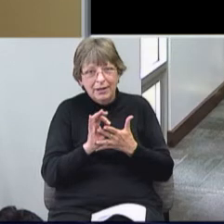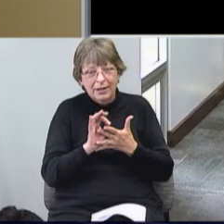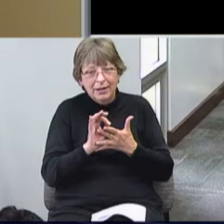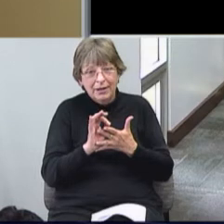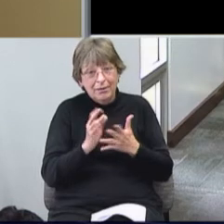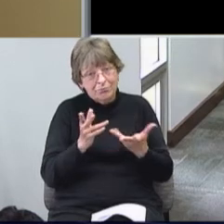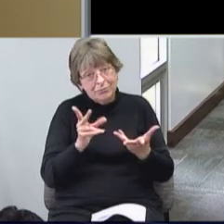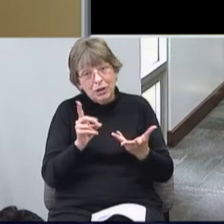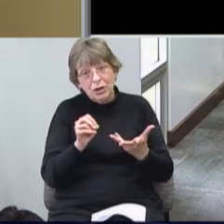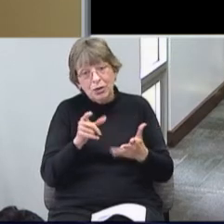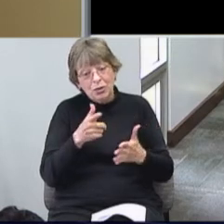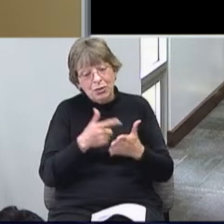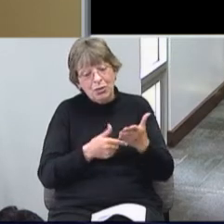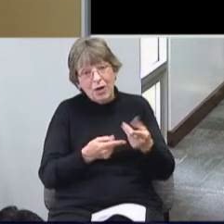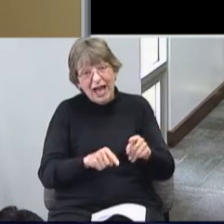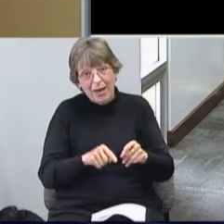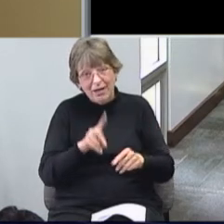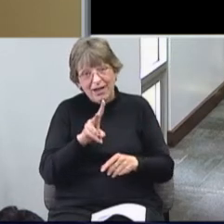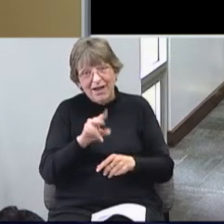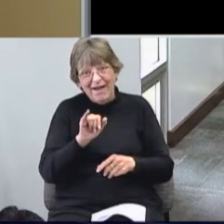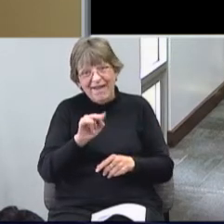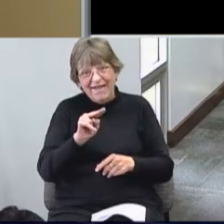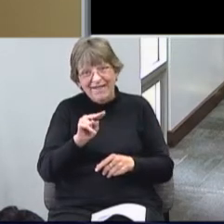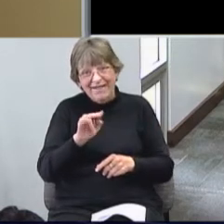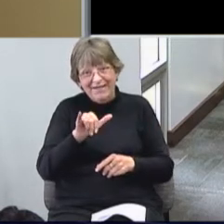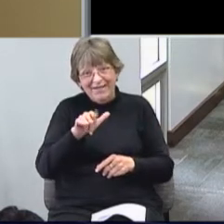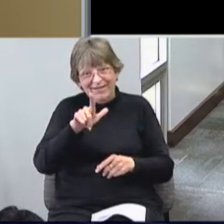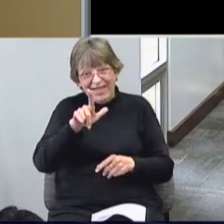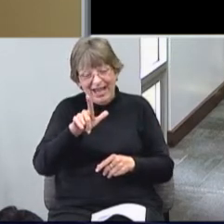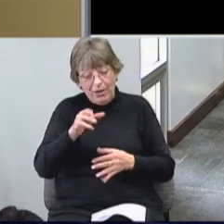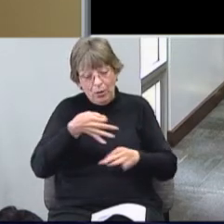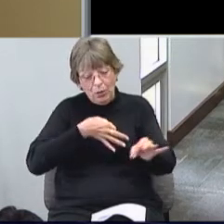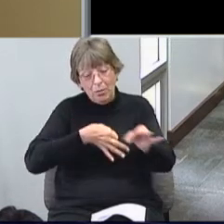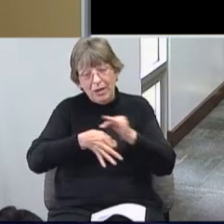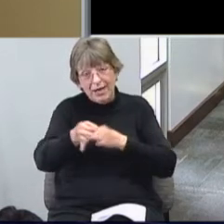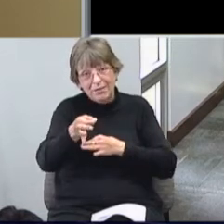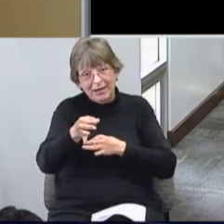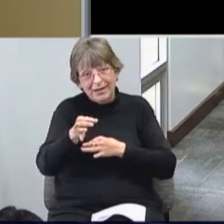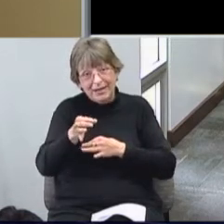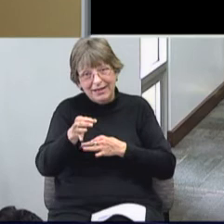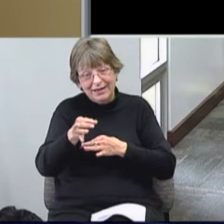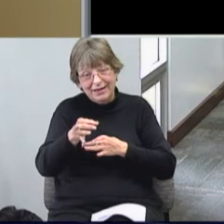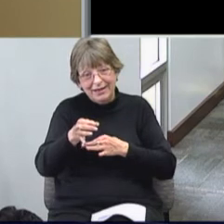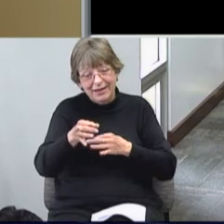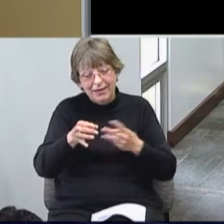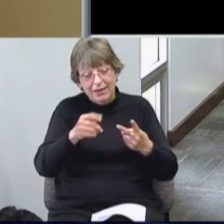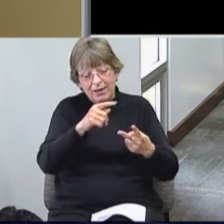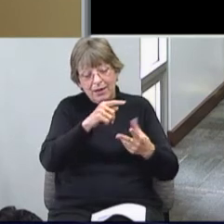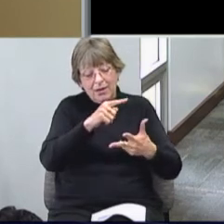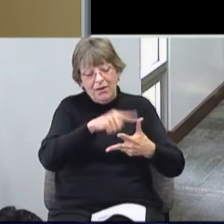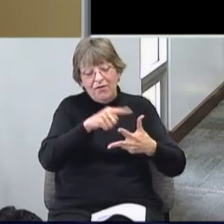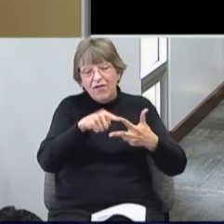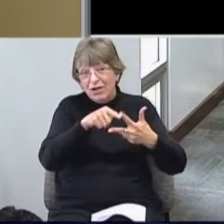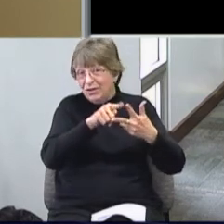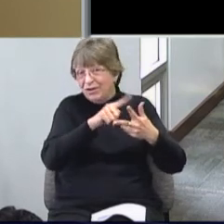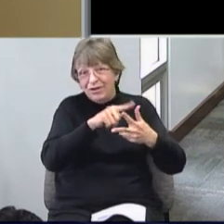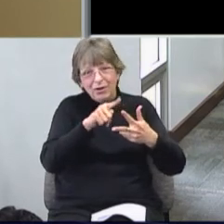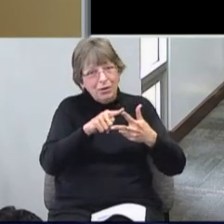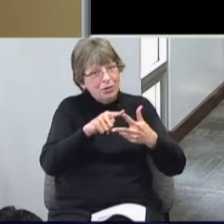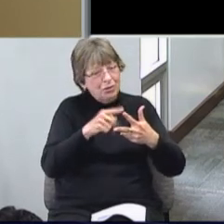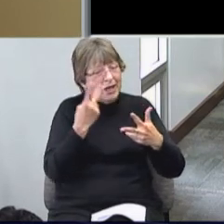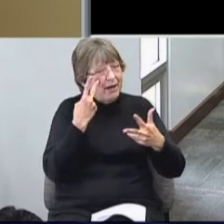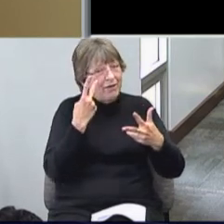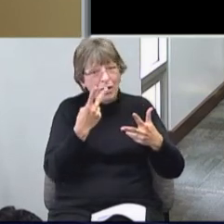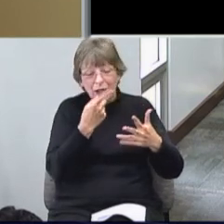what the applicant did, which is replace with vinyl. The other two are not prudent if you're looking just at the bottom line initial